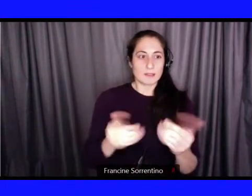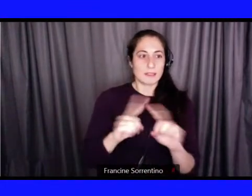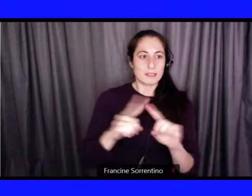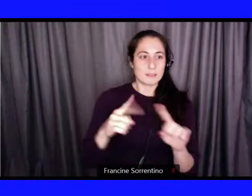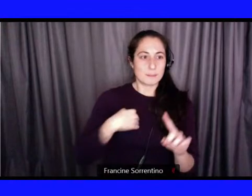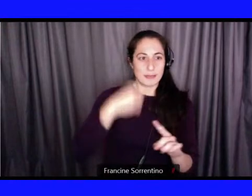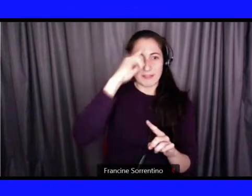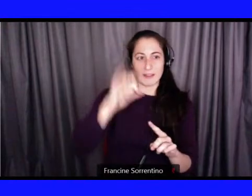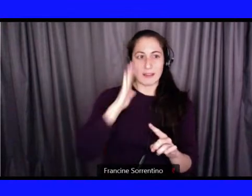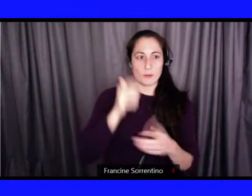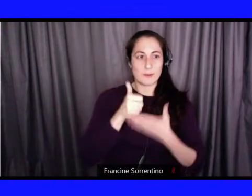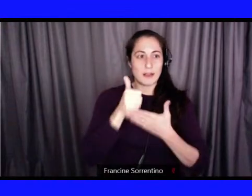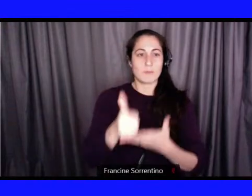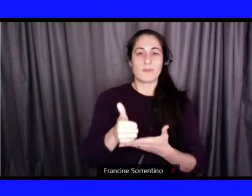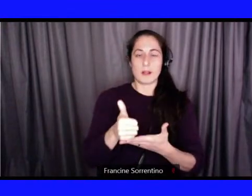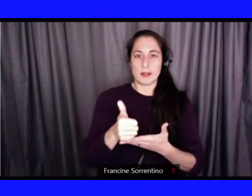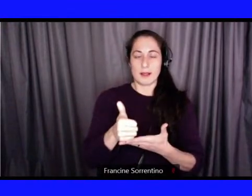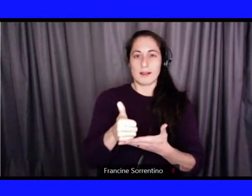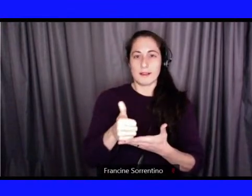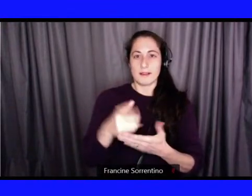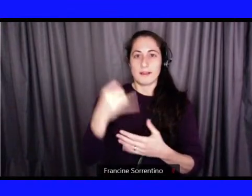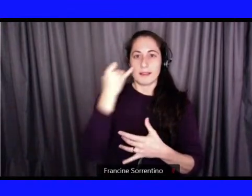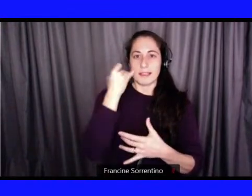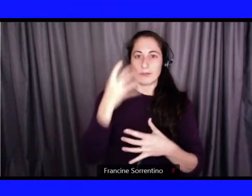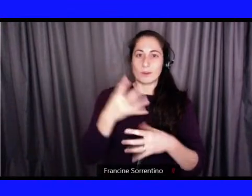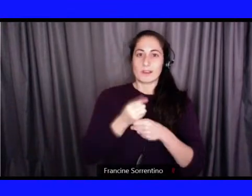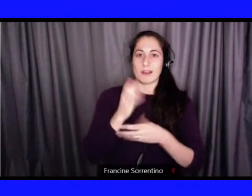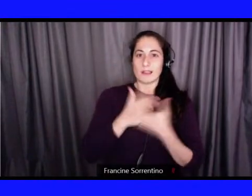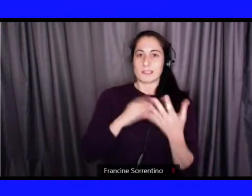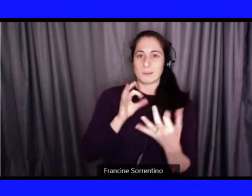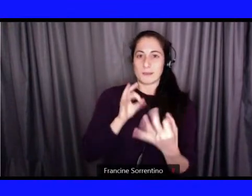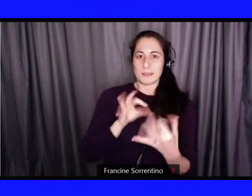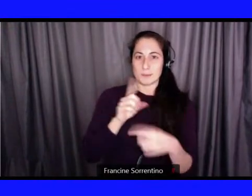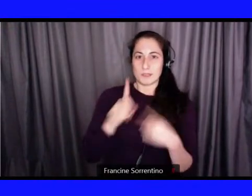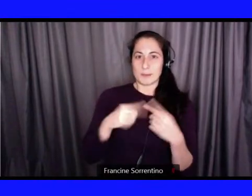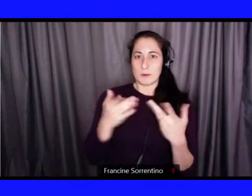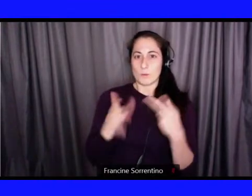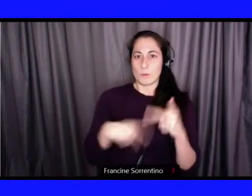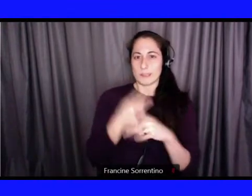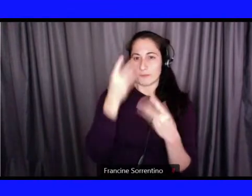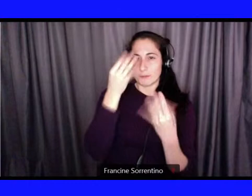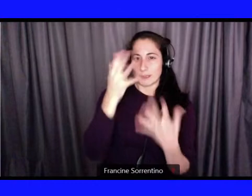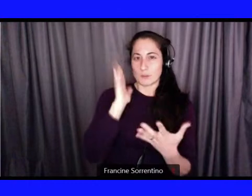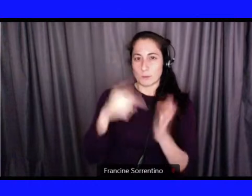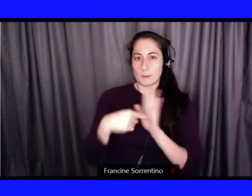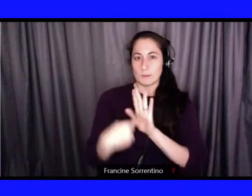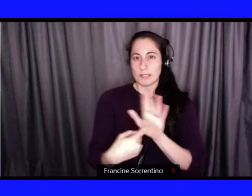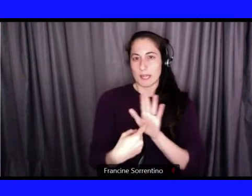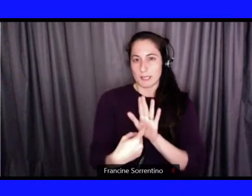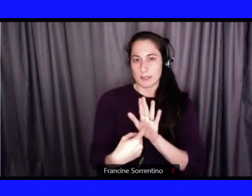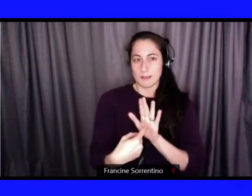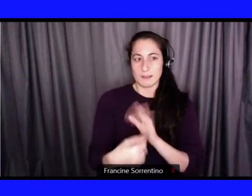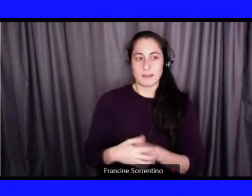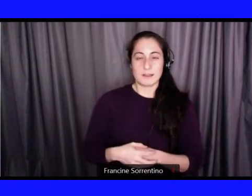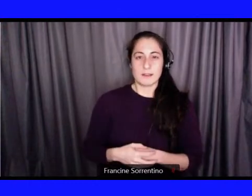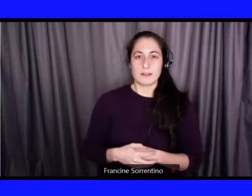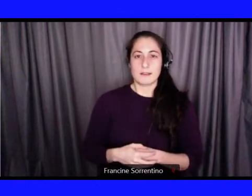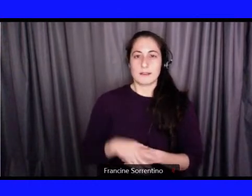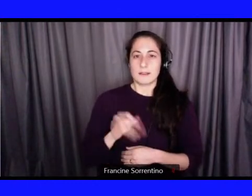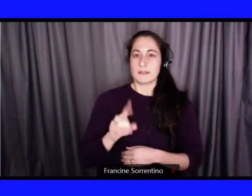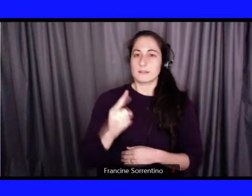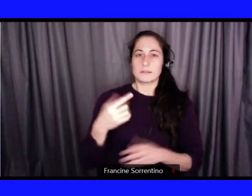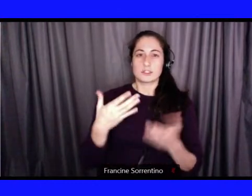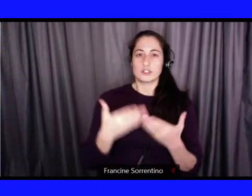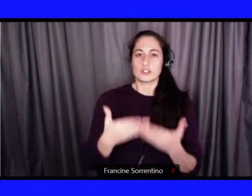side, what are we hoping to see out of this? I know there wasn't too much on the infrastructure side. You mentioned the